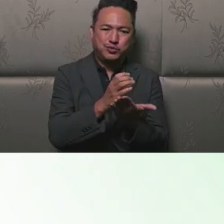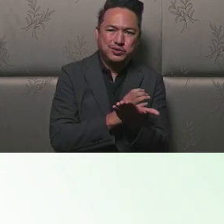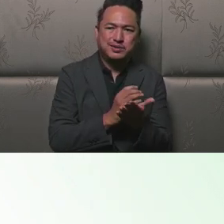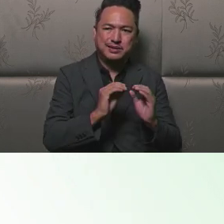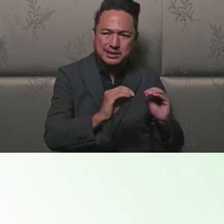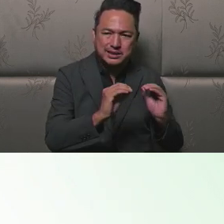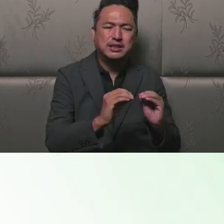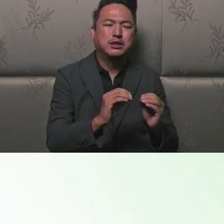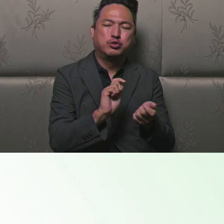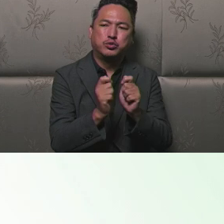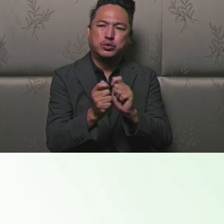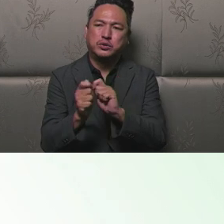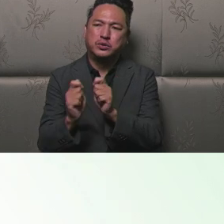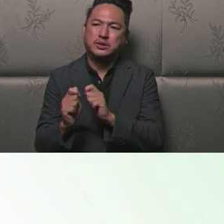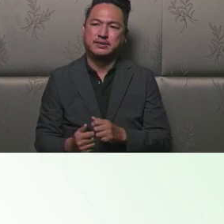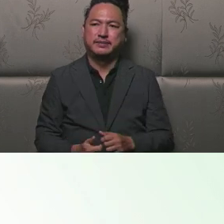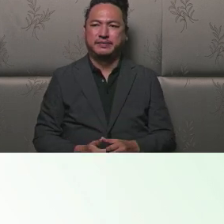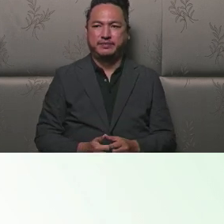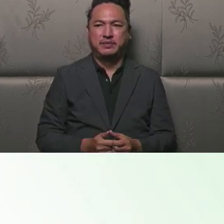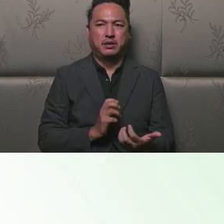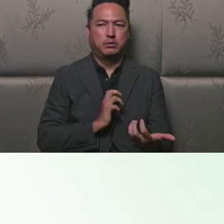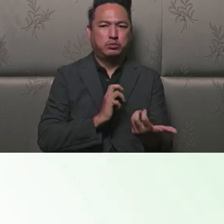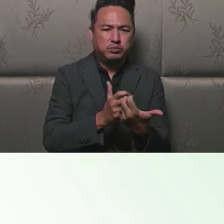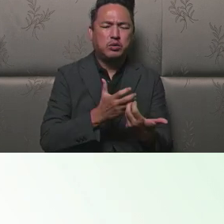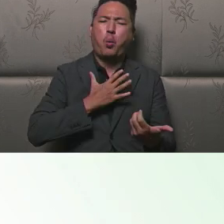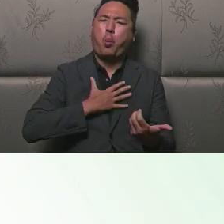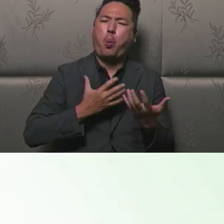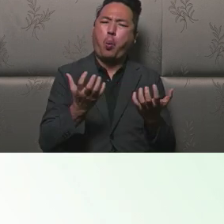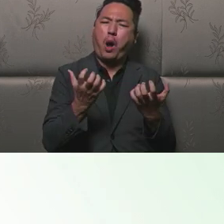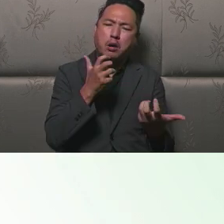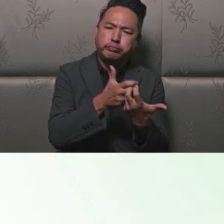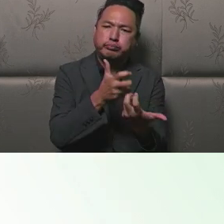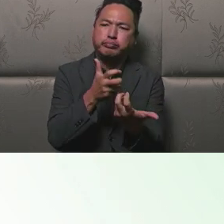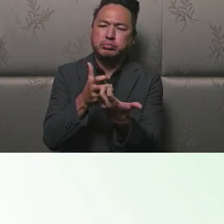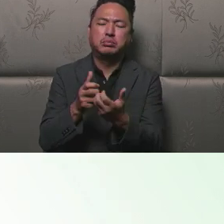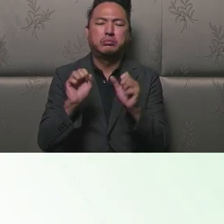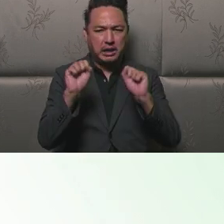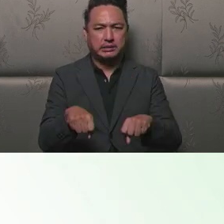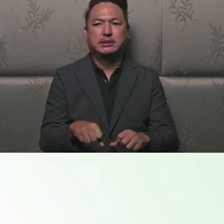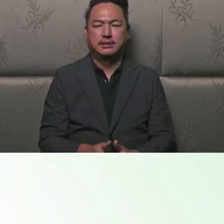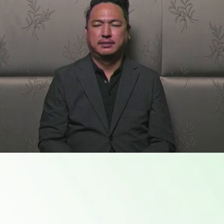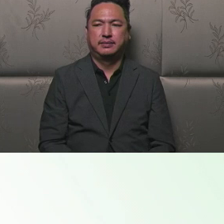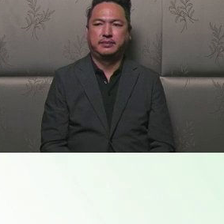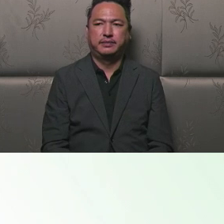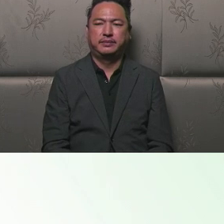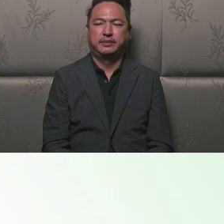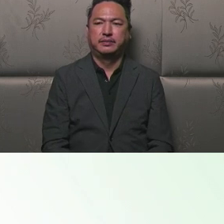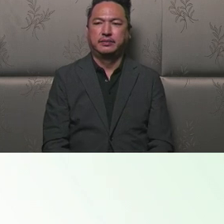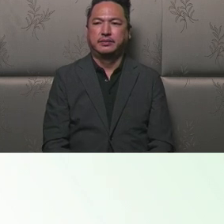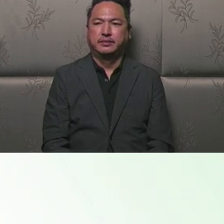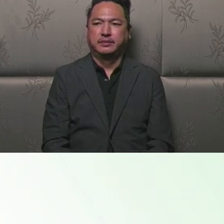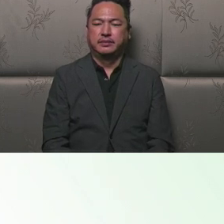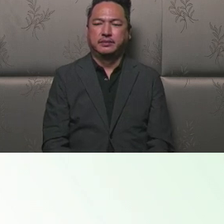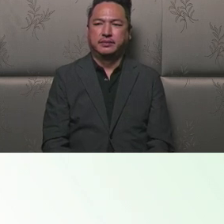has proven to be quite effective and is a really good way to be moving forward. There's been quite a bit of discussion about